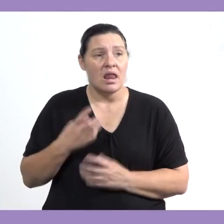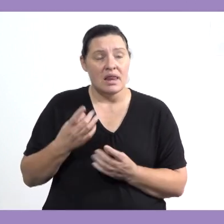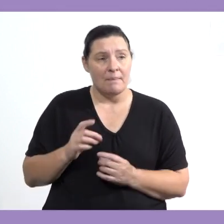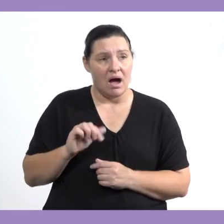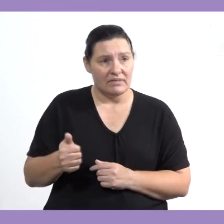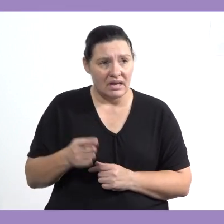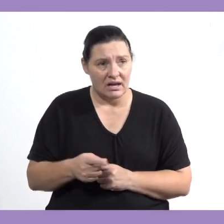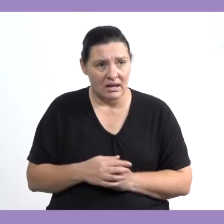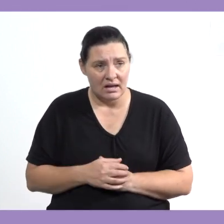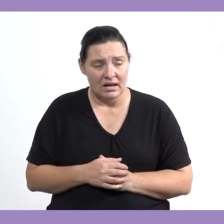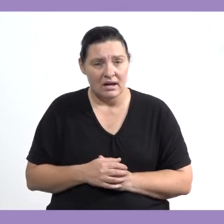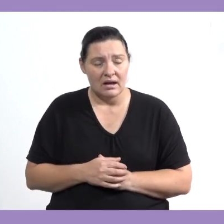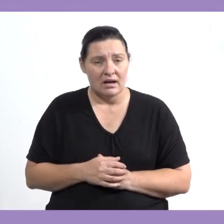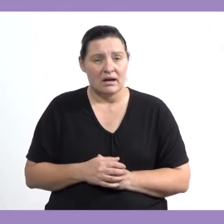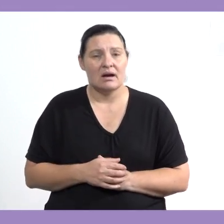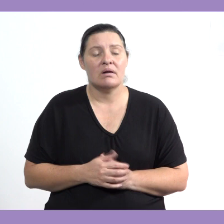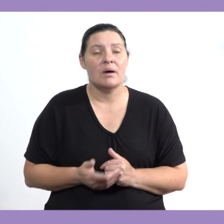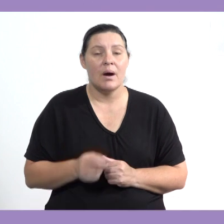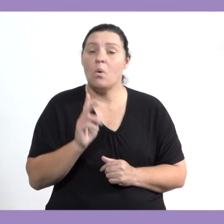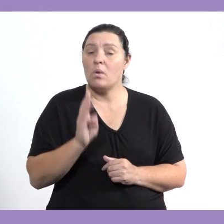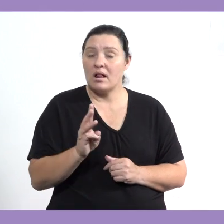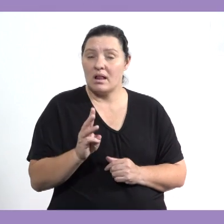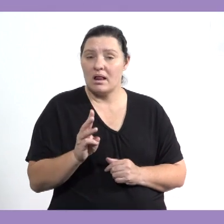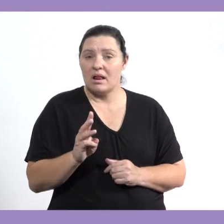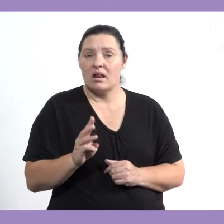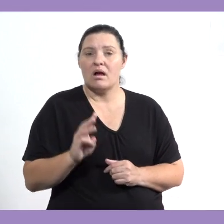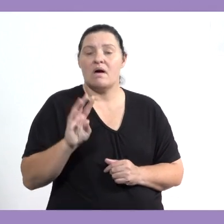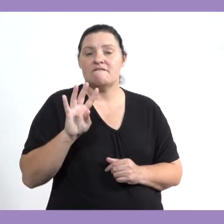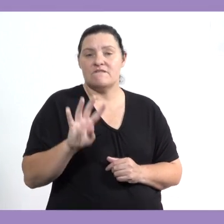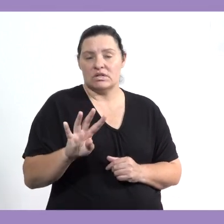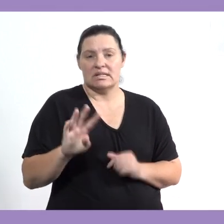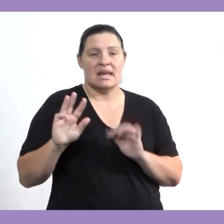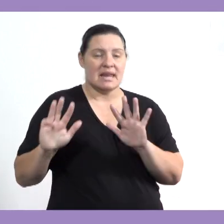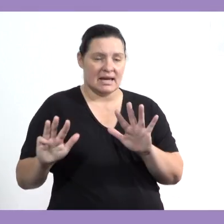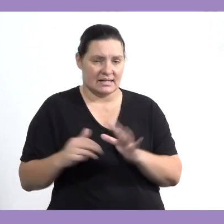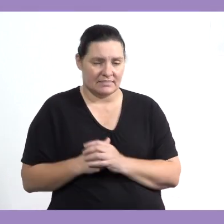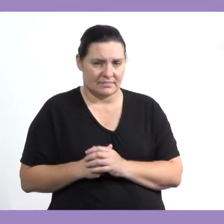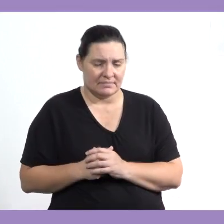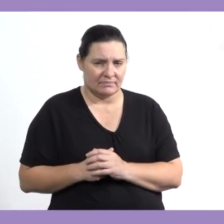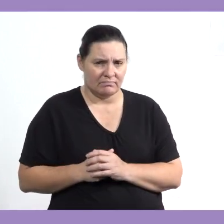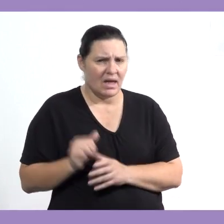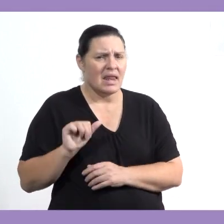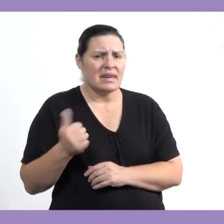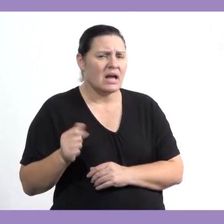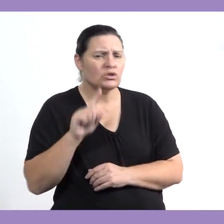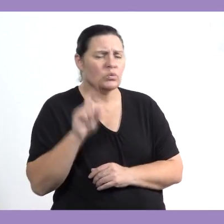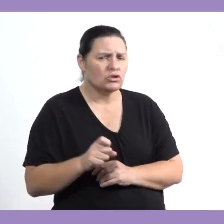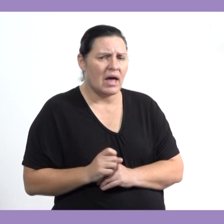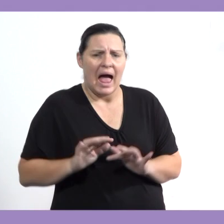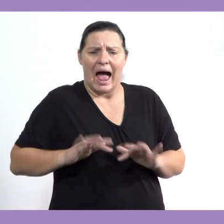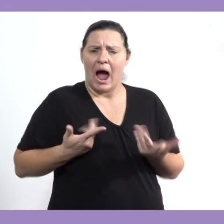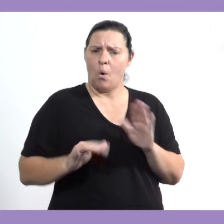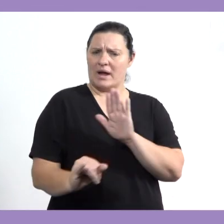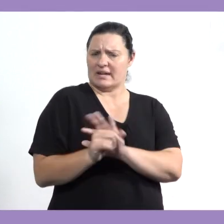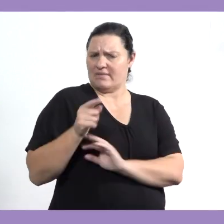after this pattern, or to continue this pattern? That would be our 49. Now the next question asks,